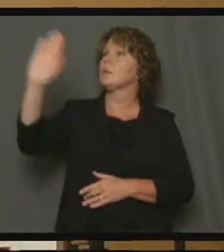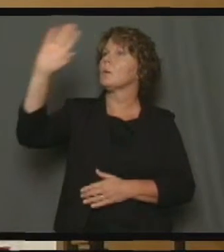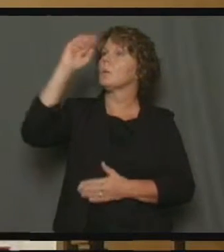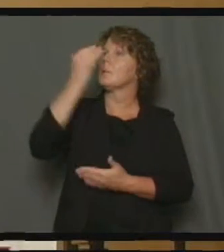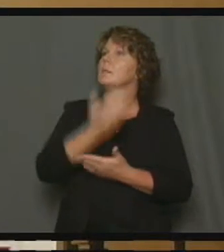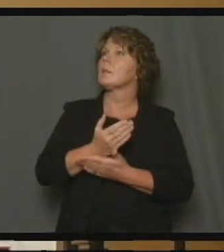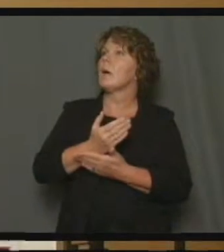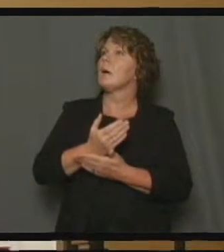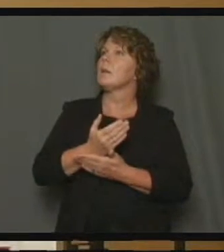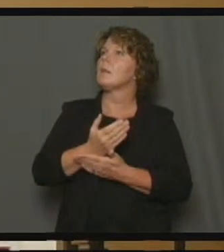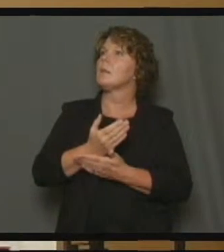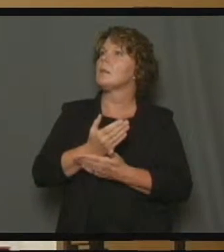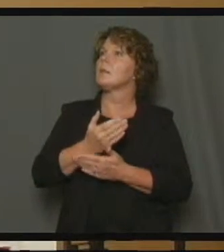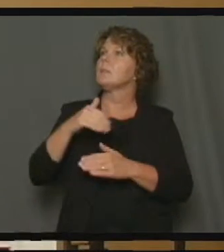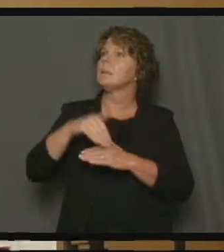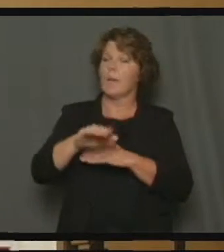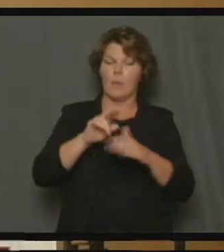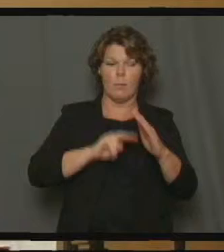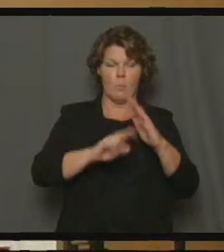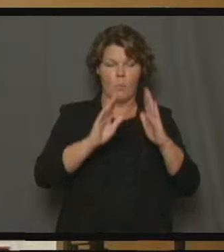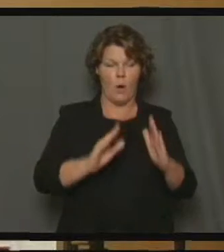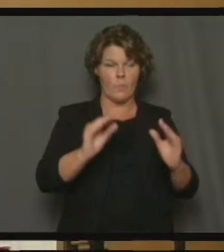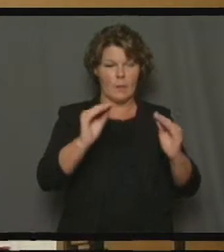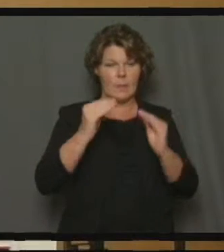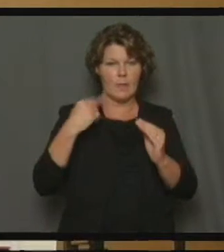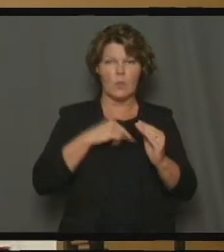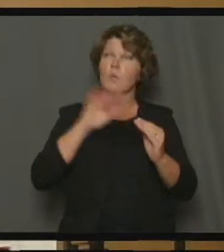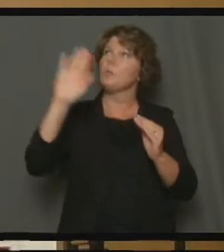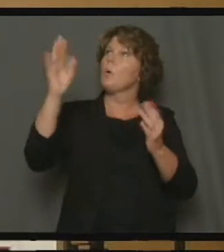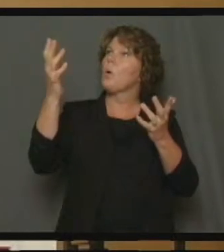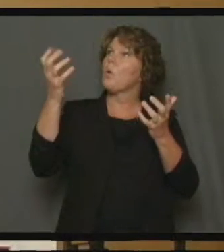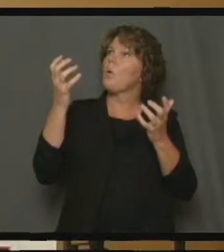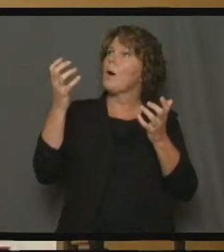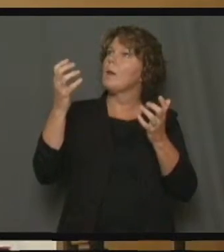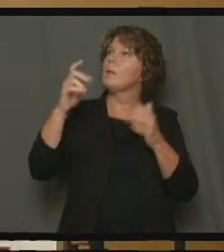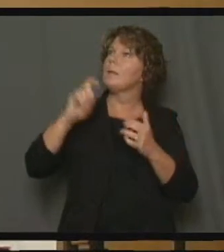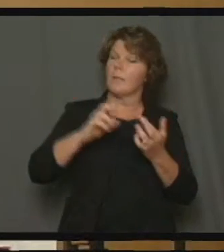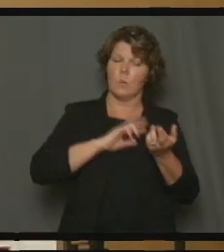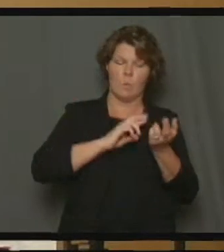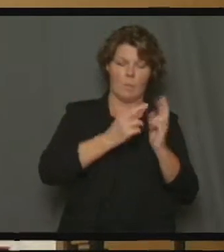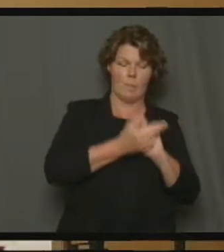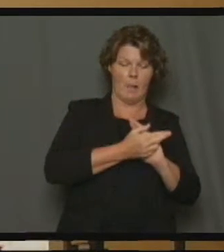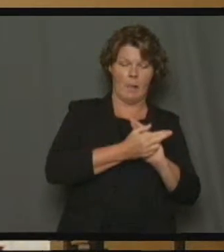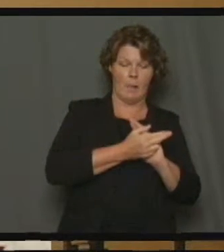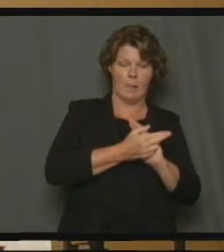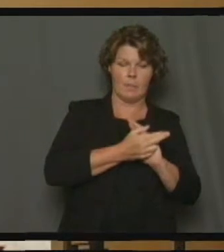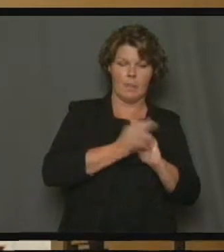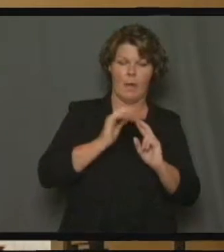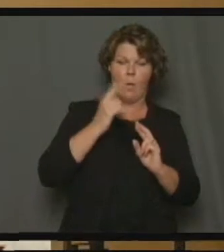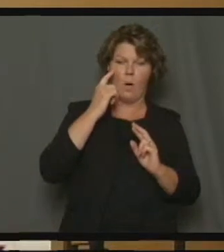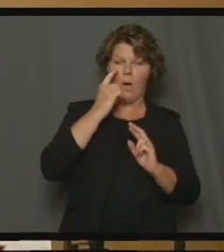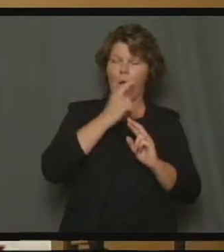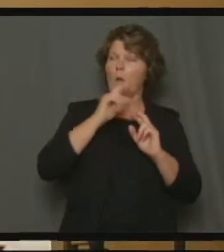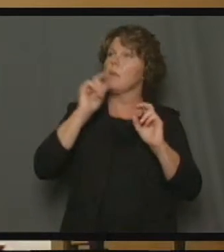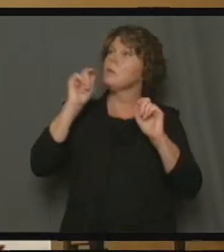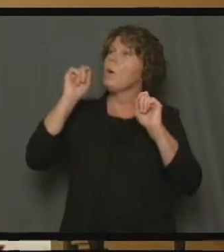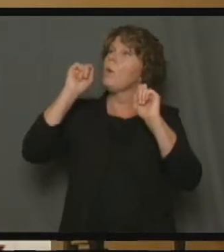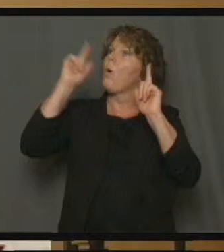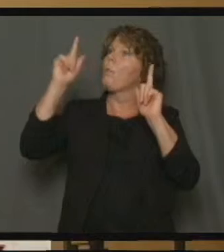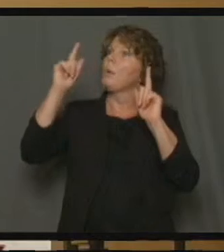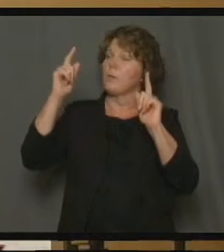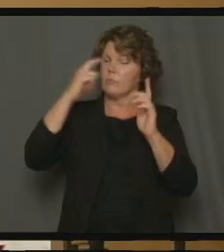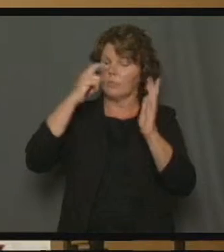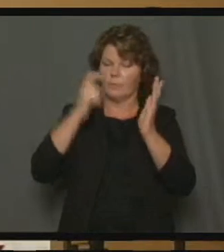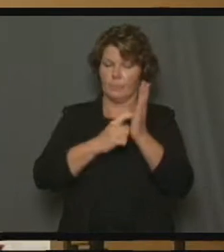by sending your prophets to teach us your will and the need for repentance. Open our eyes to see our